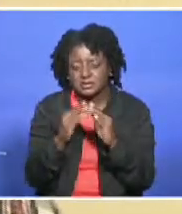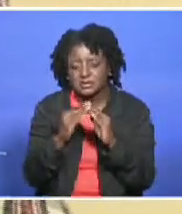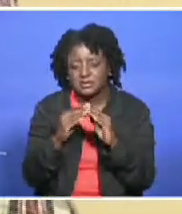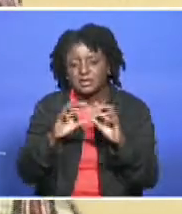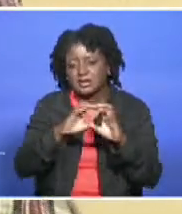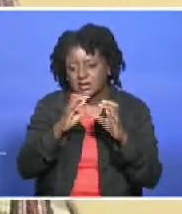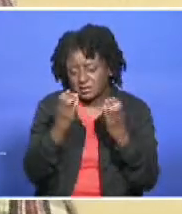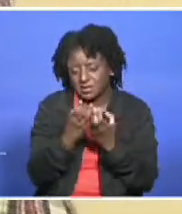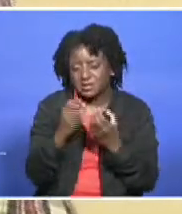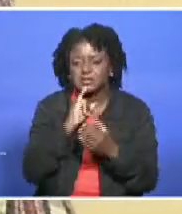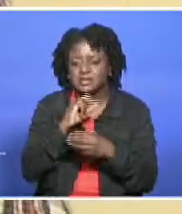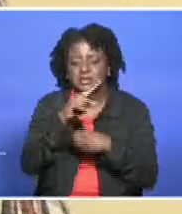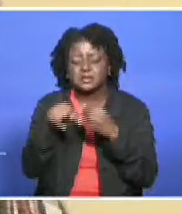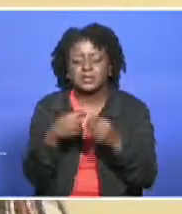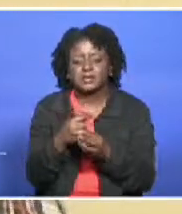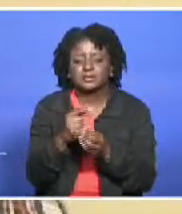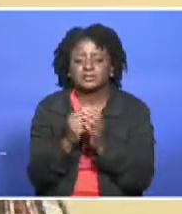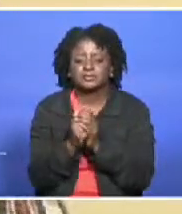about.